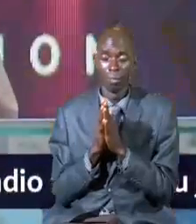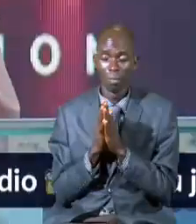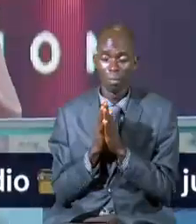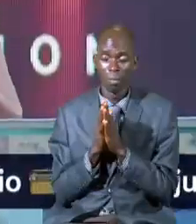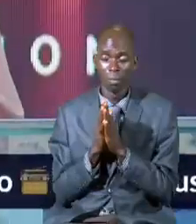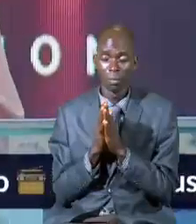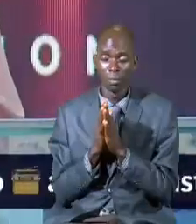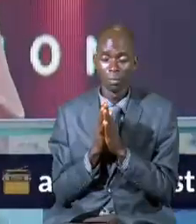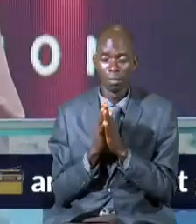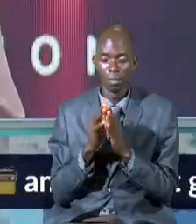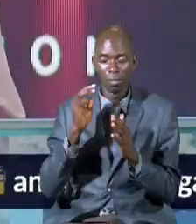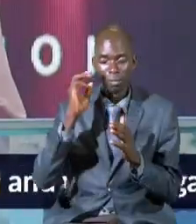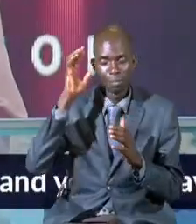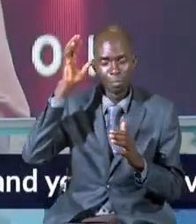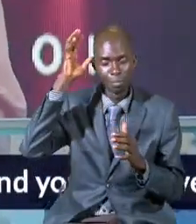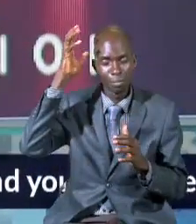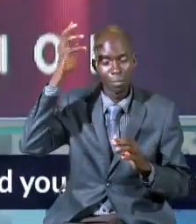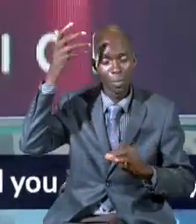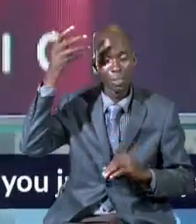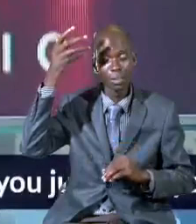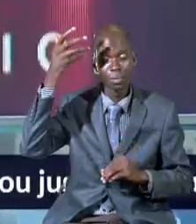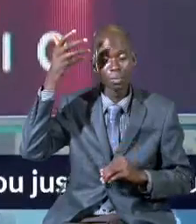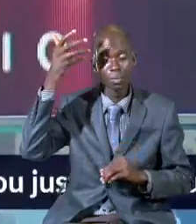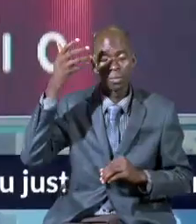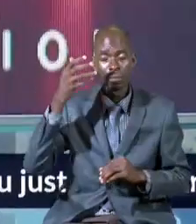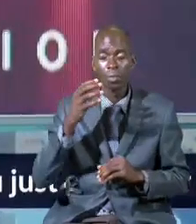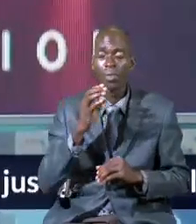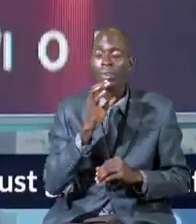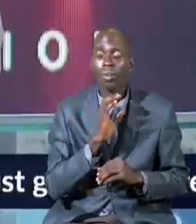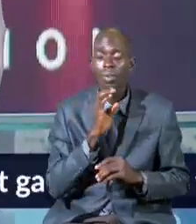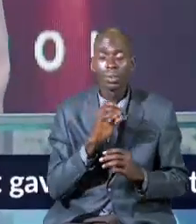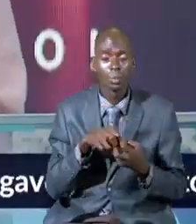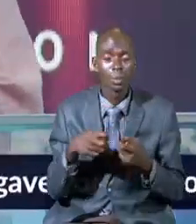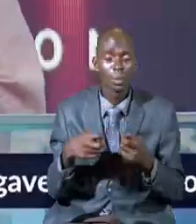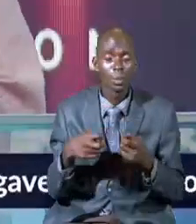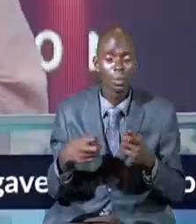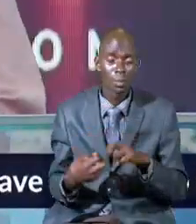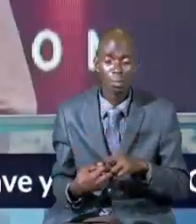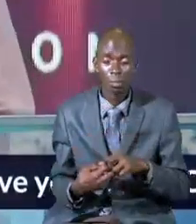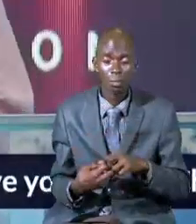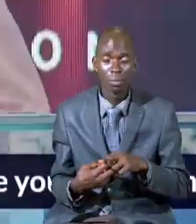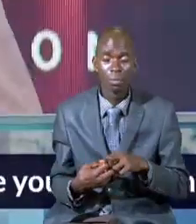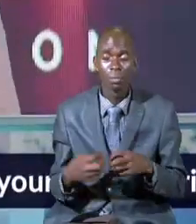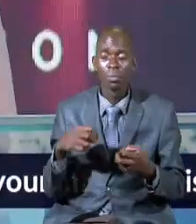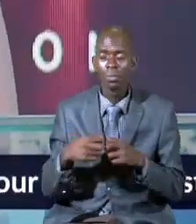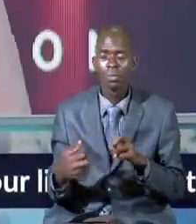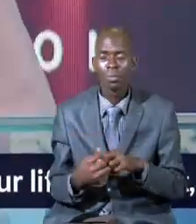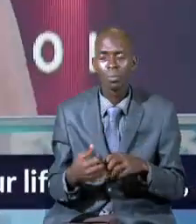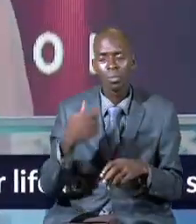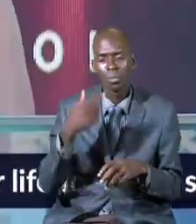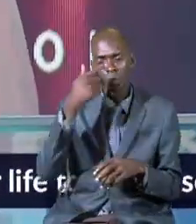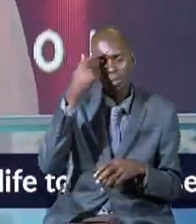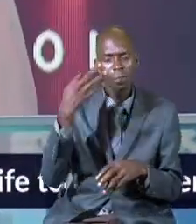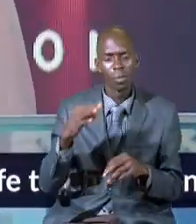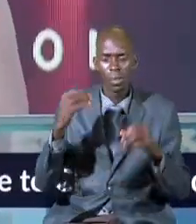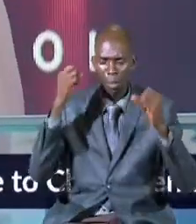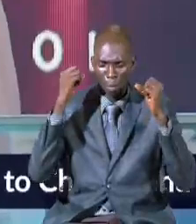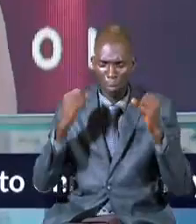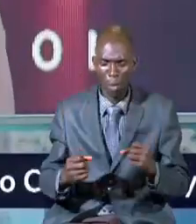Mental problem, occultic problem, problem because of powers of darkness,